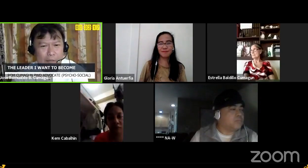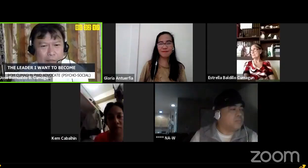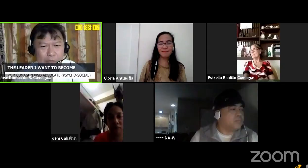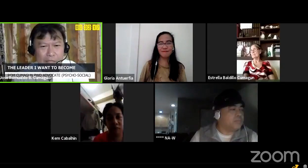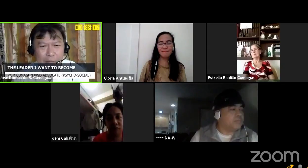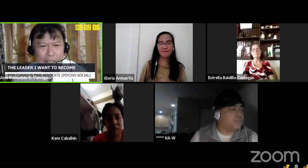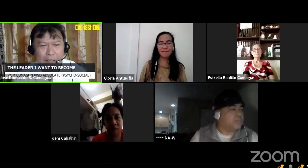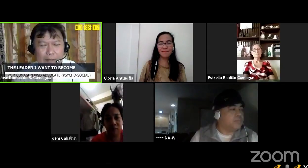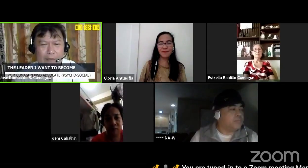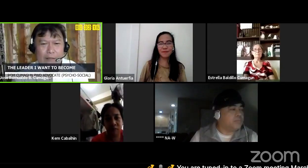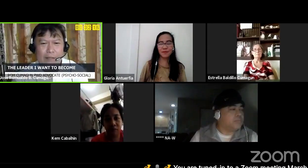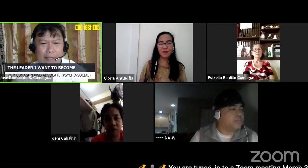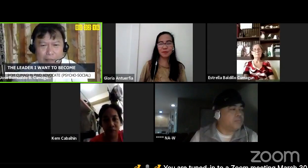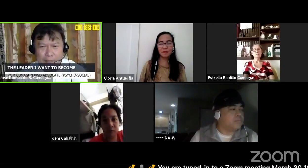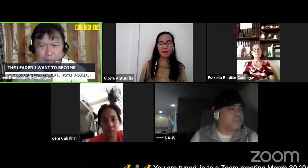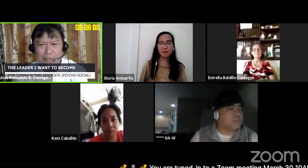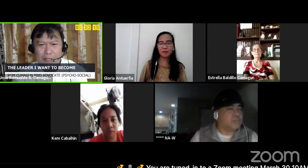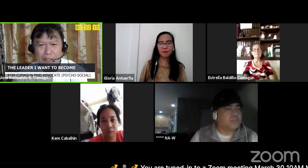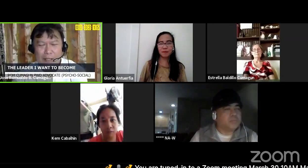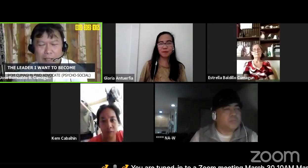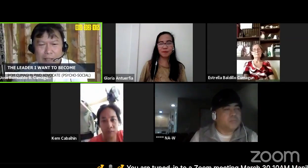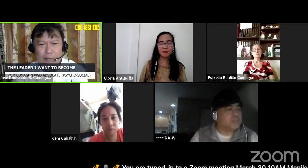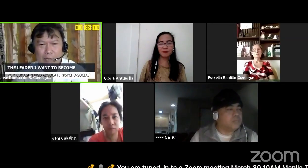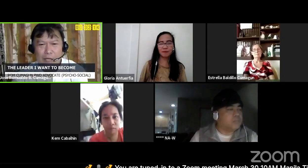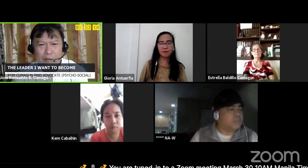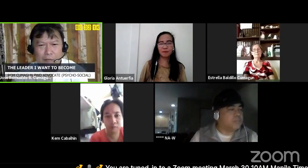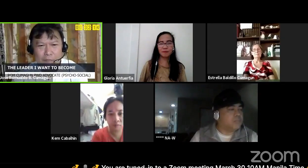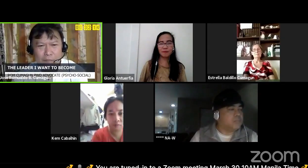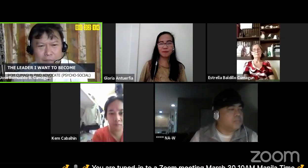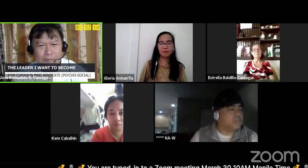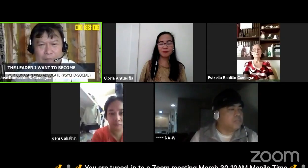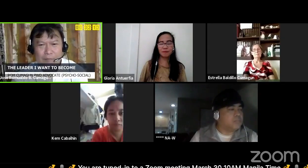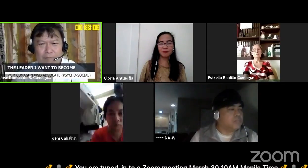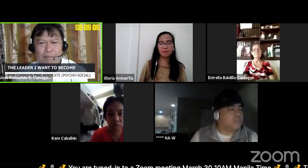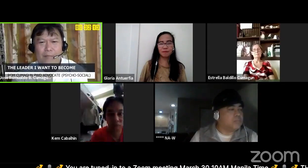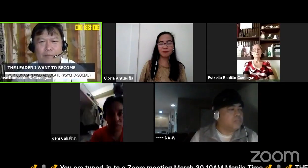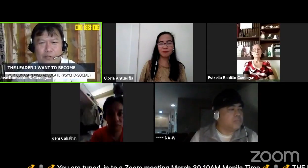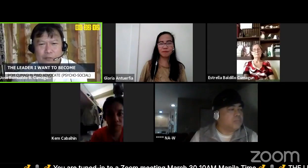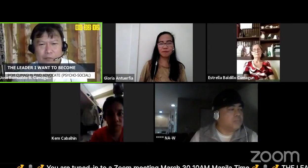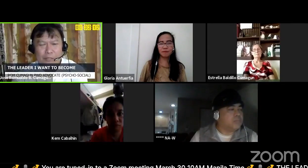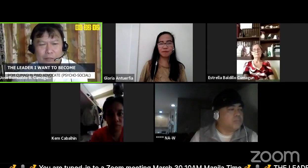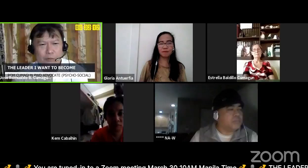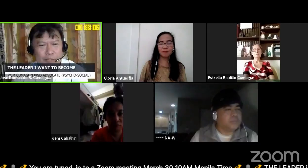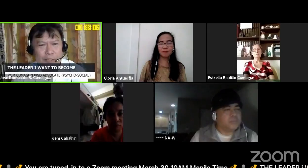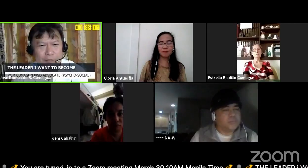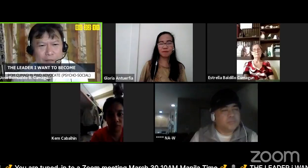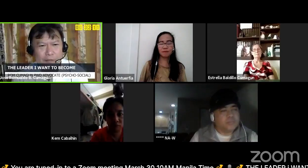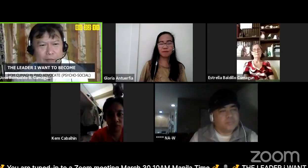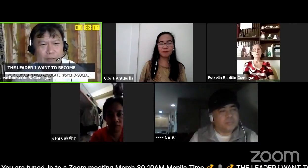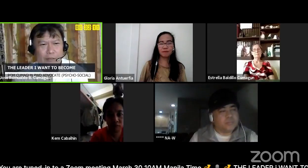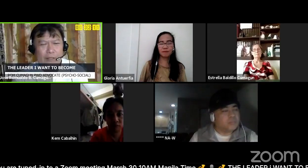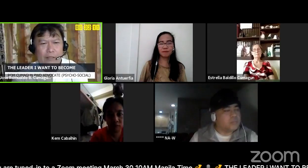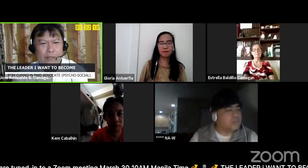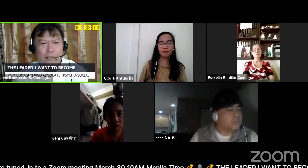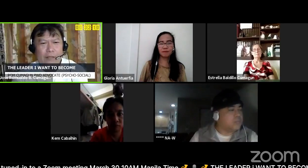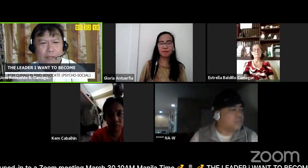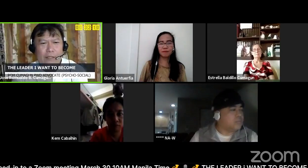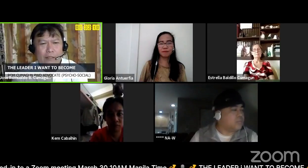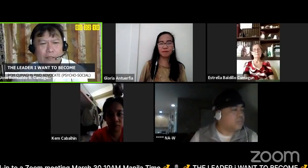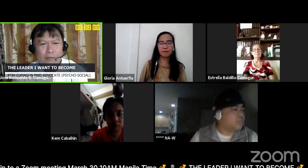I didn't know what was happening until my mother forced me to see the